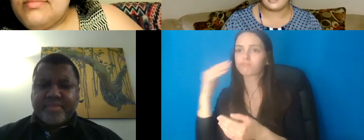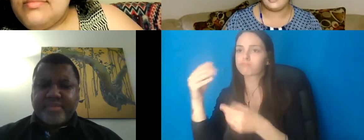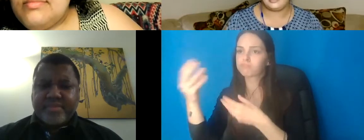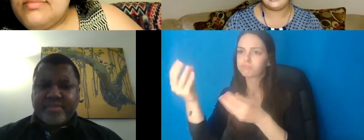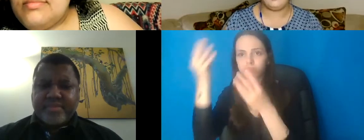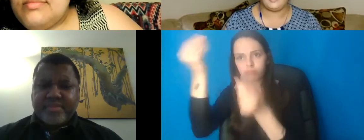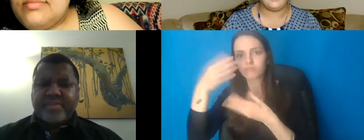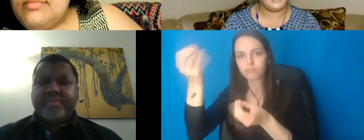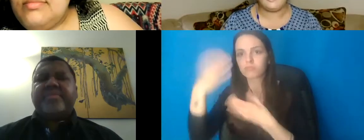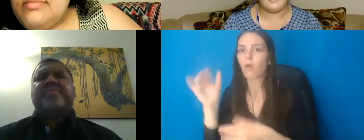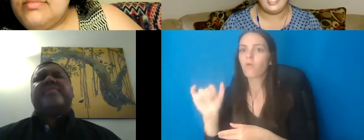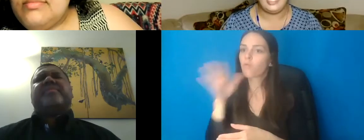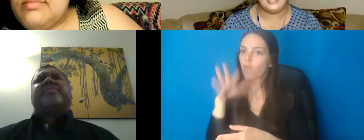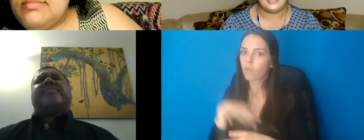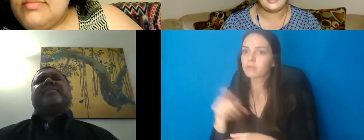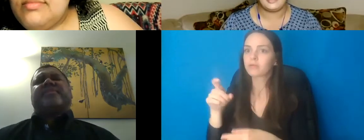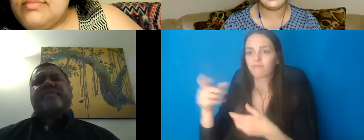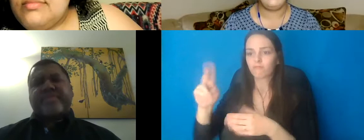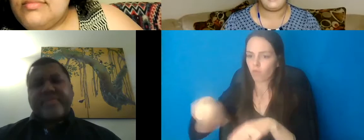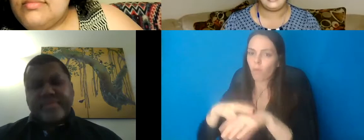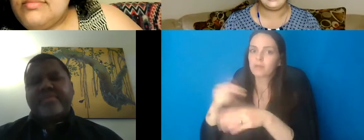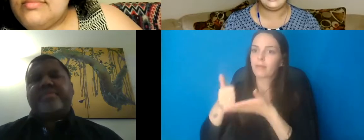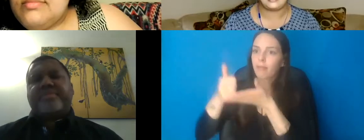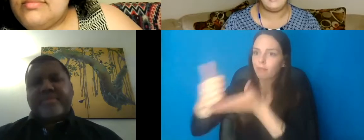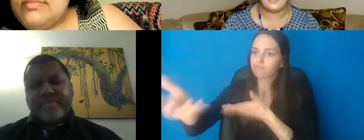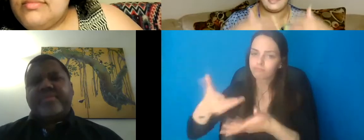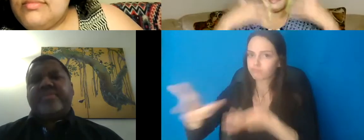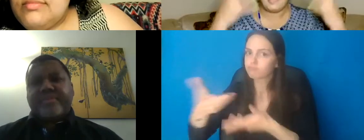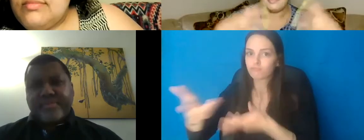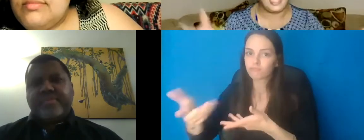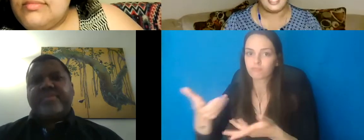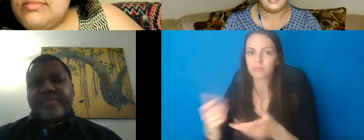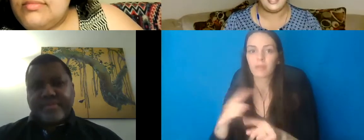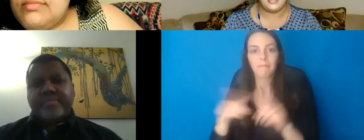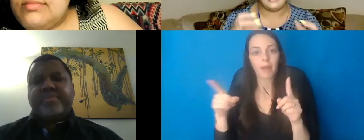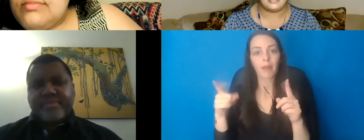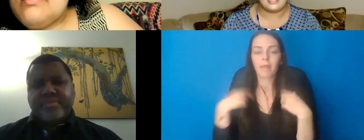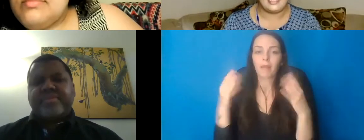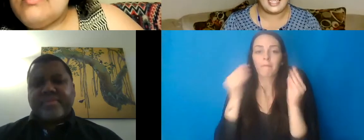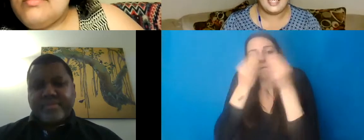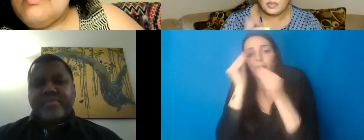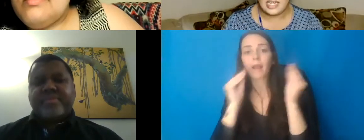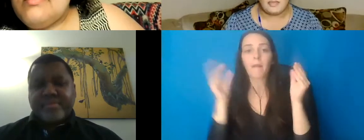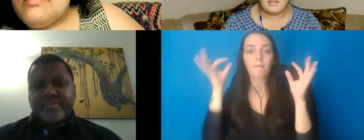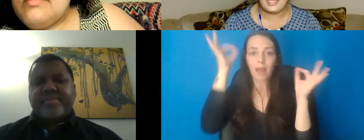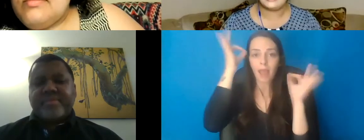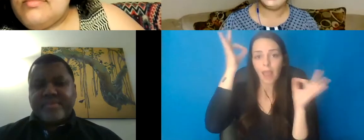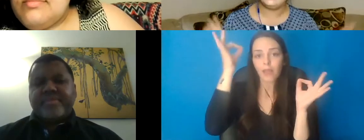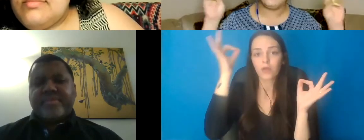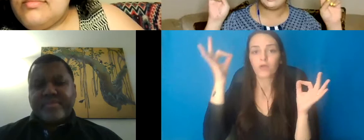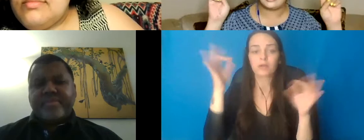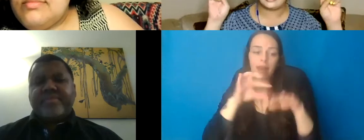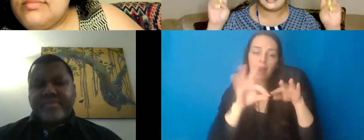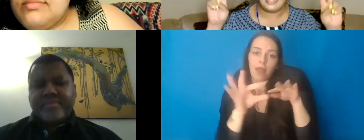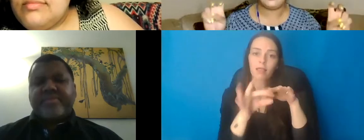like to help you out. Like, what do you mean? So because if I didn't come in here with my makeup and my hair and my nails all done, you wouldn't help me because I didn't reach